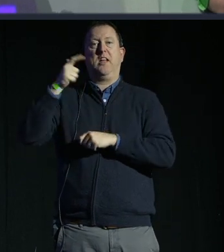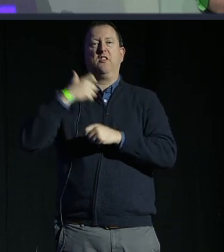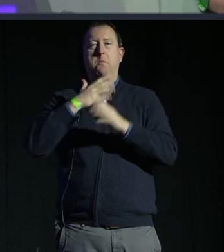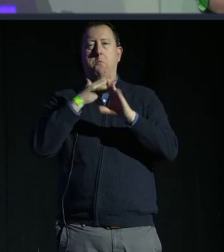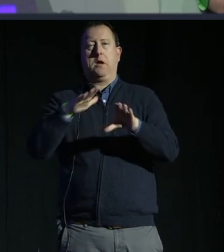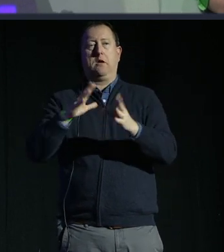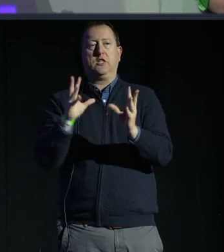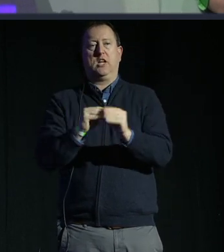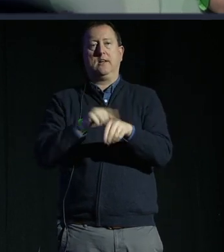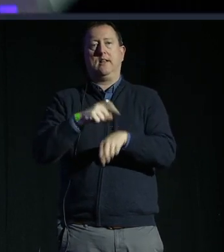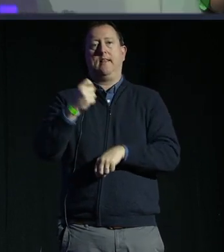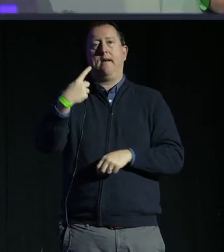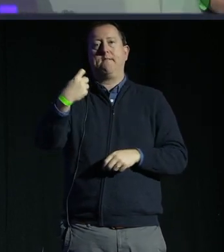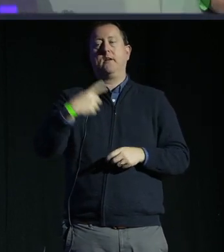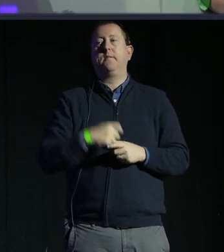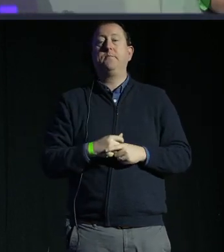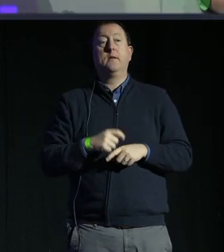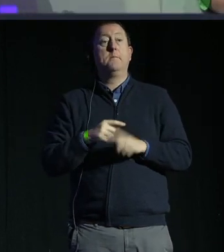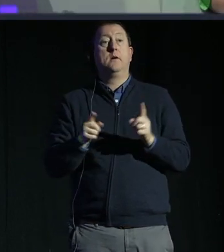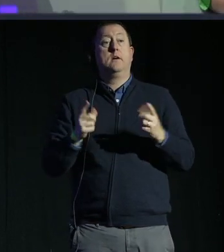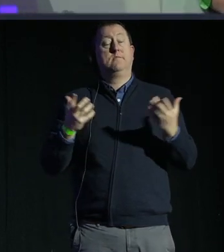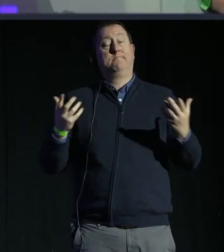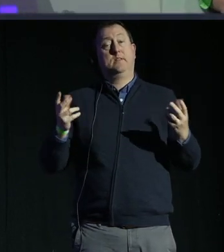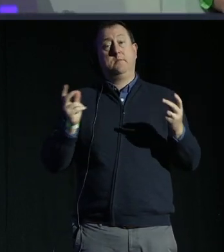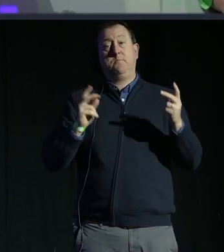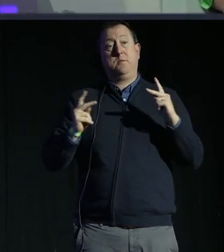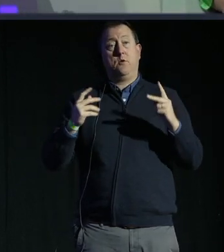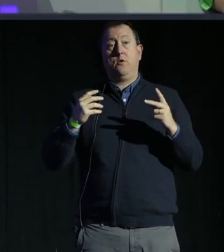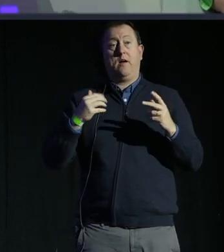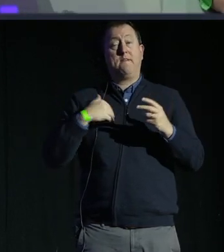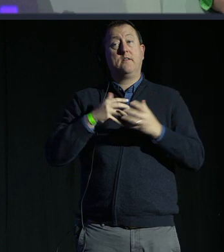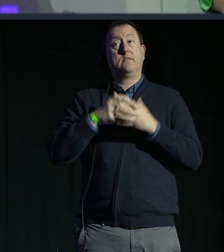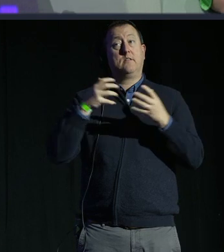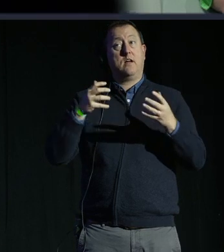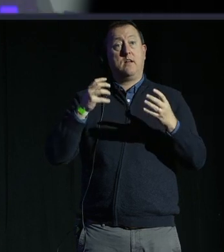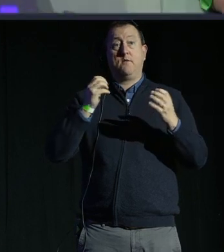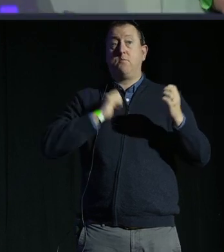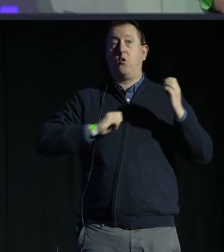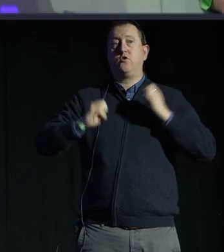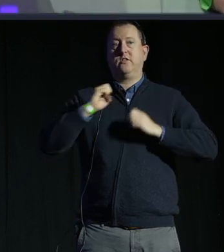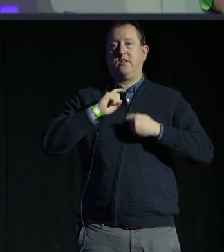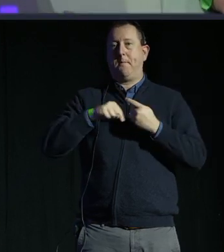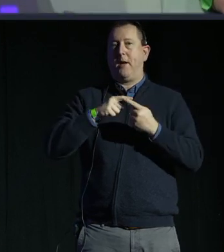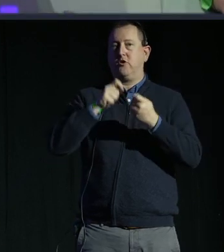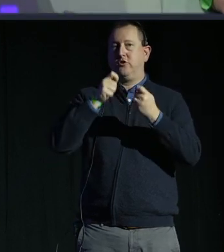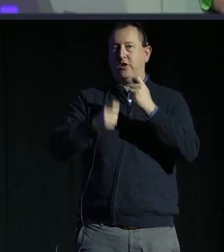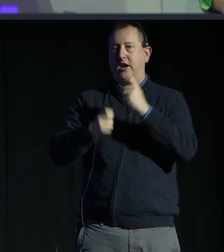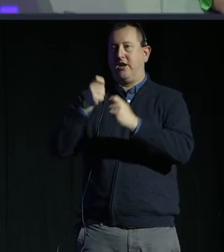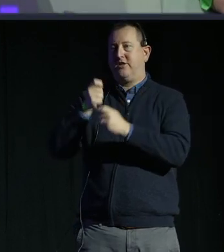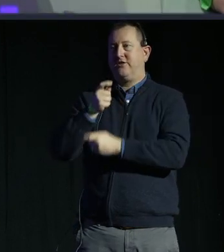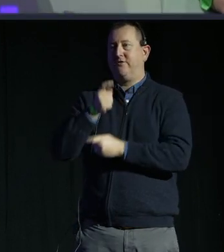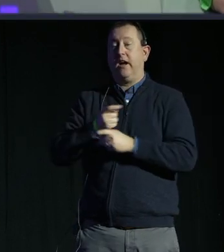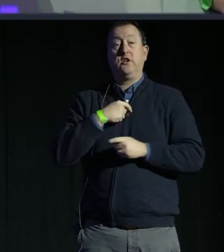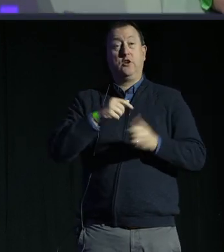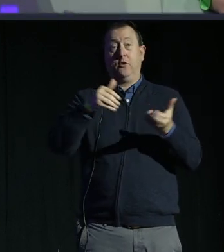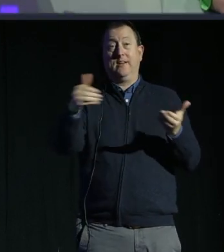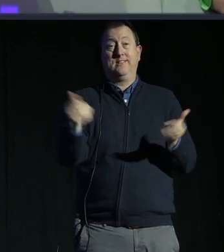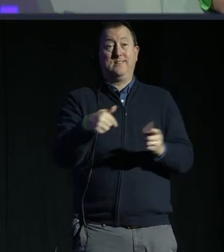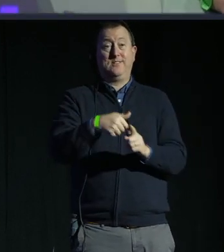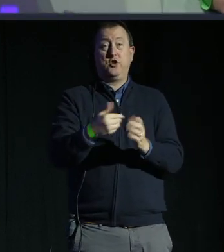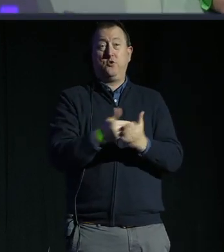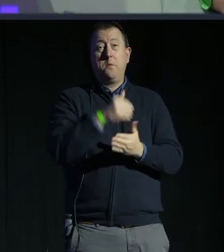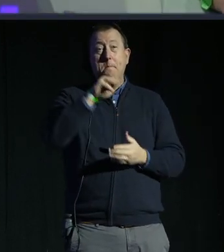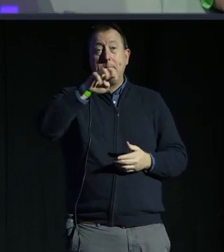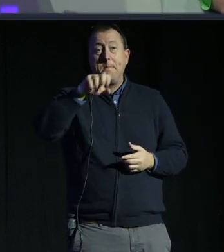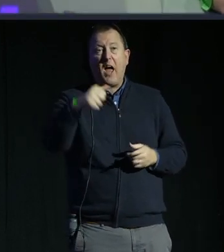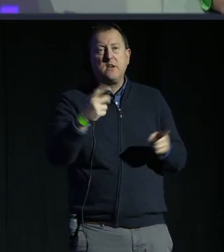11. But people have crazy emotions over change, right? And so you're introducing data mesh. They don't even know what that